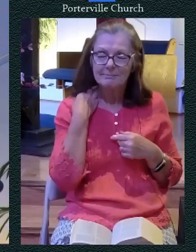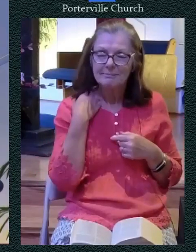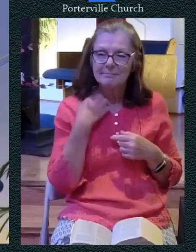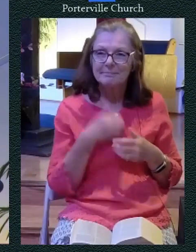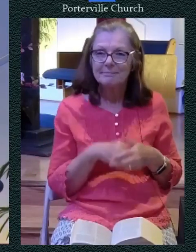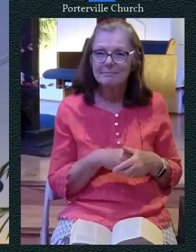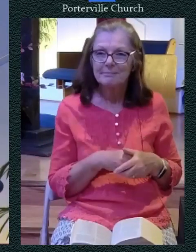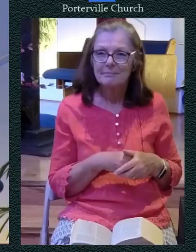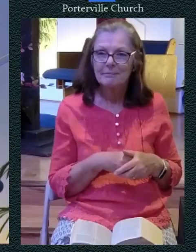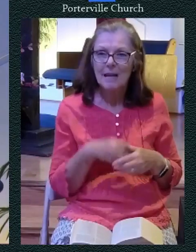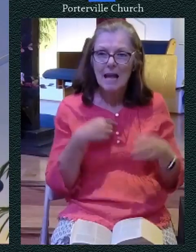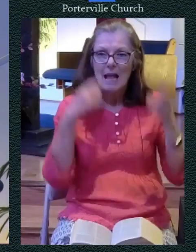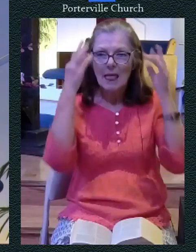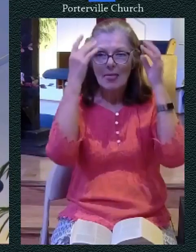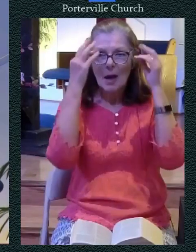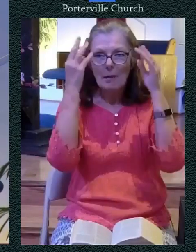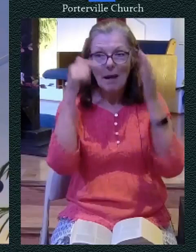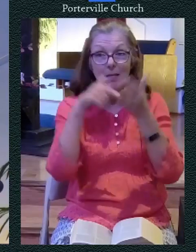I thought about that this morning.